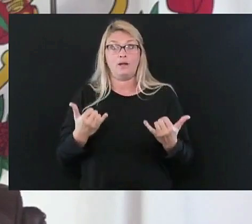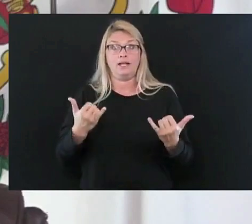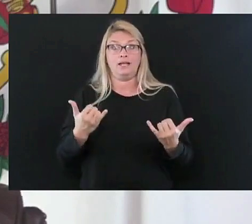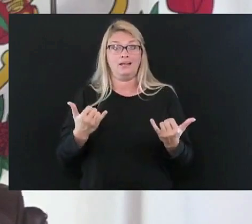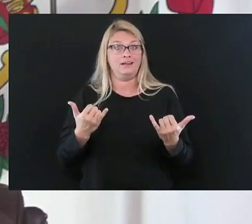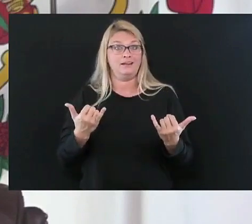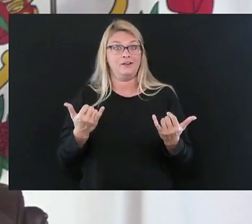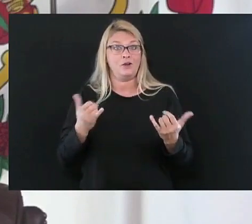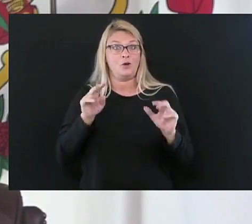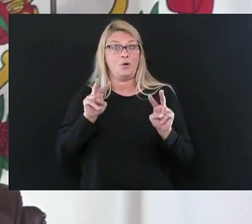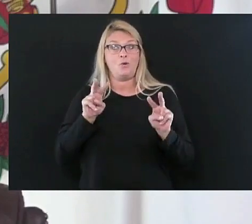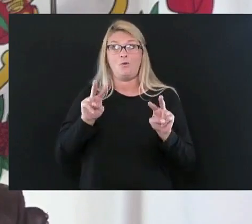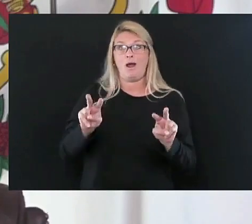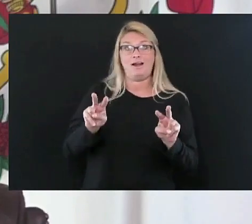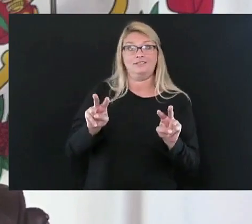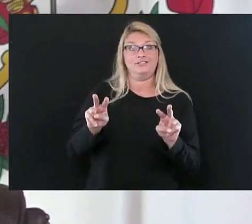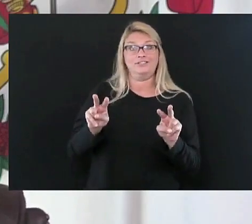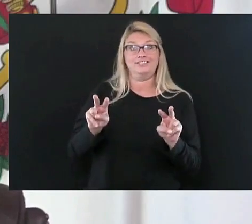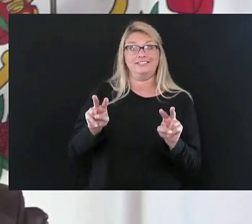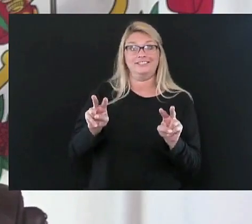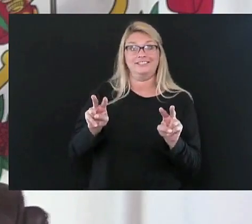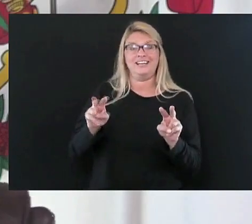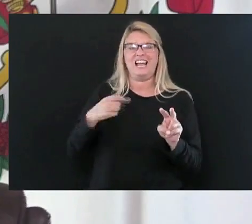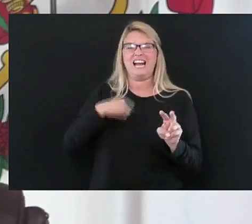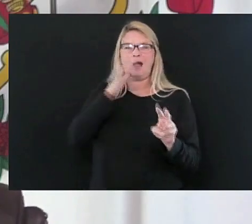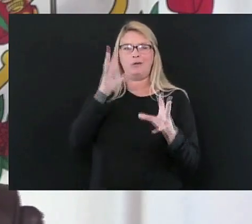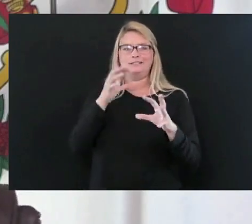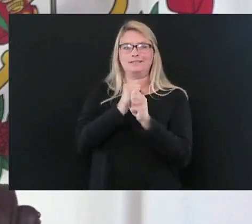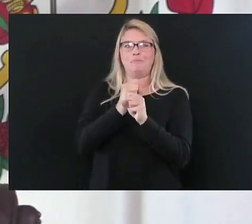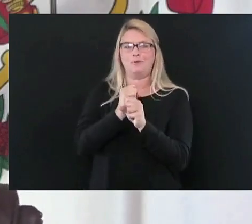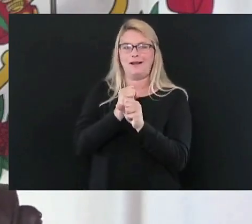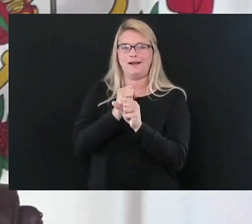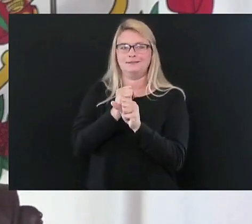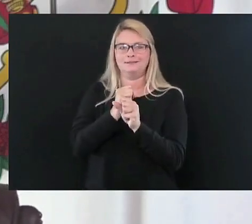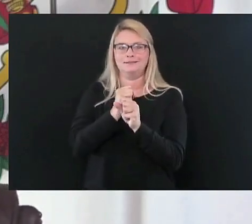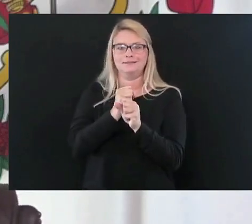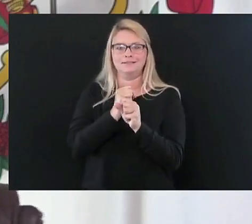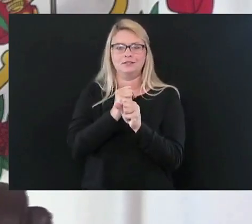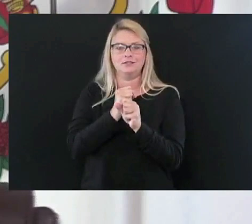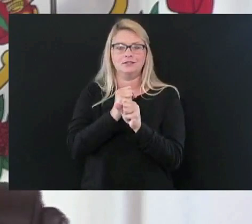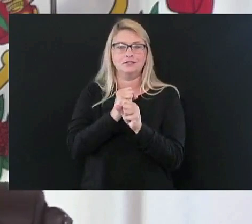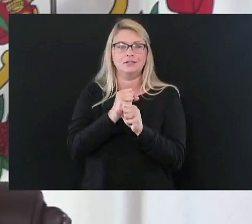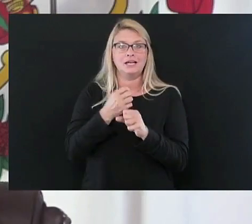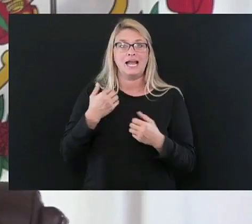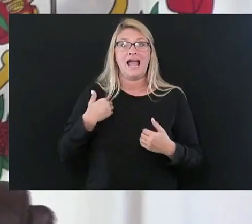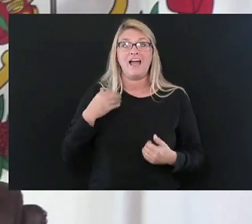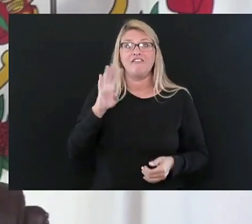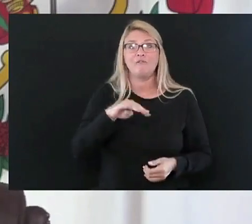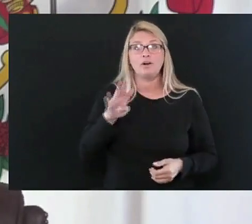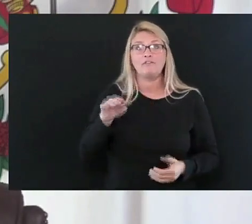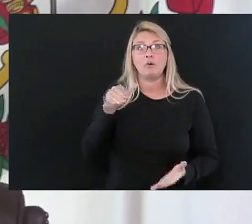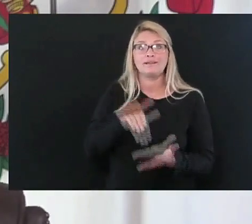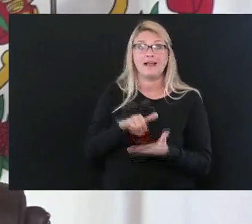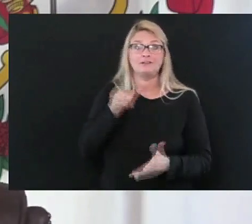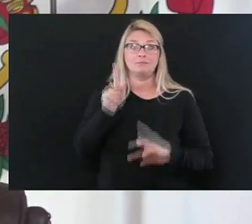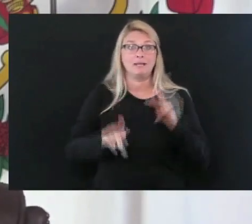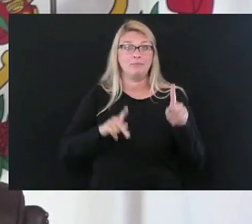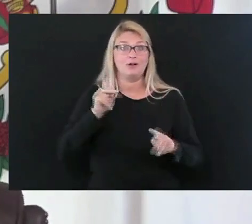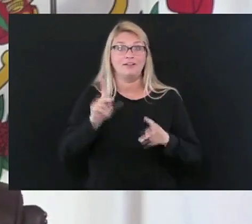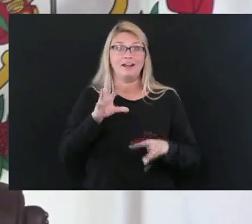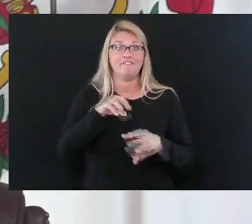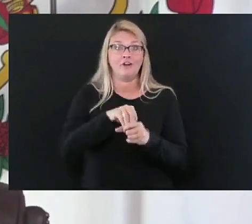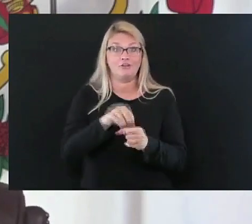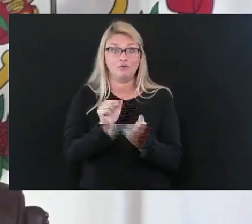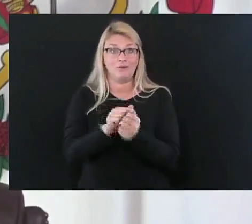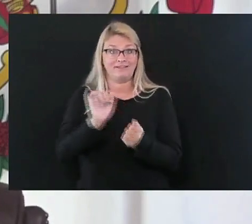this. And I'll summarize really quickly. You got 44,000 that are in the